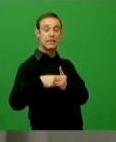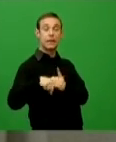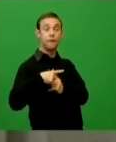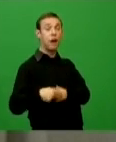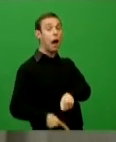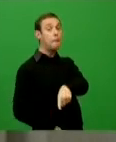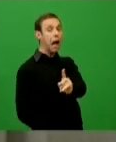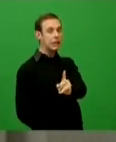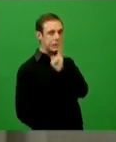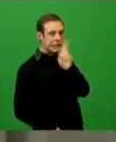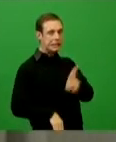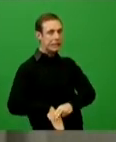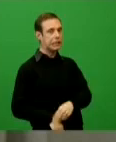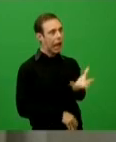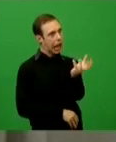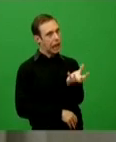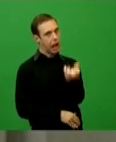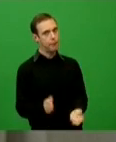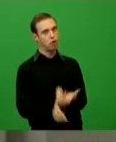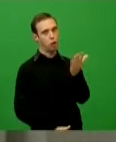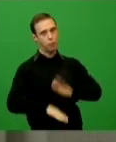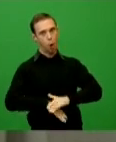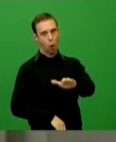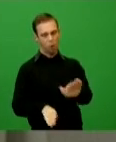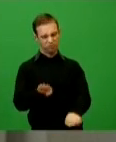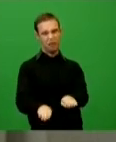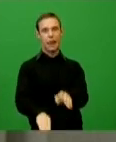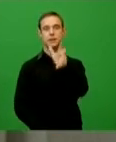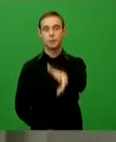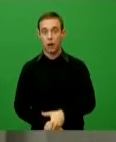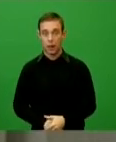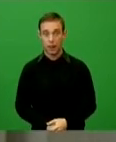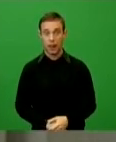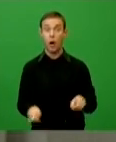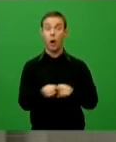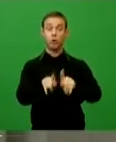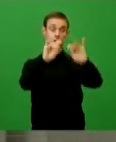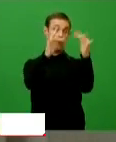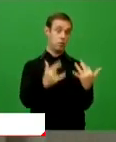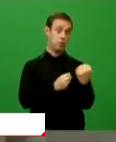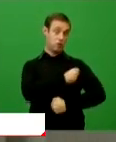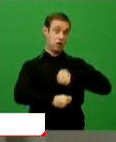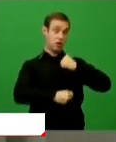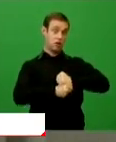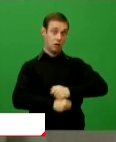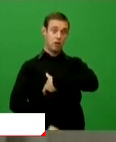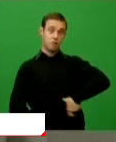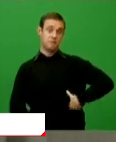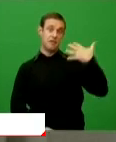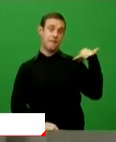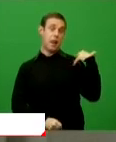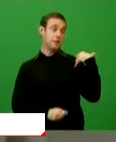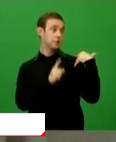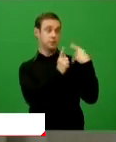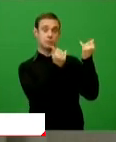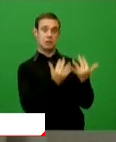real income growth. Fiscal policy, as outlined in the recent budget, remains committed to a steady